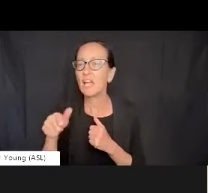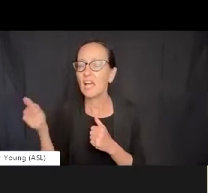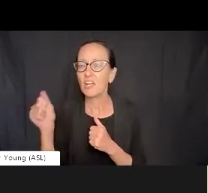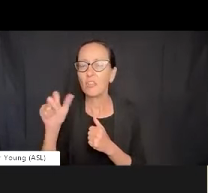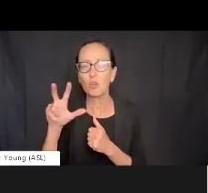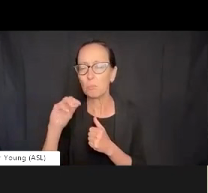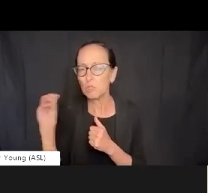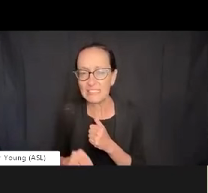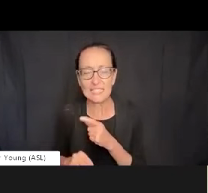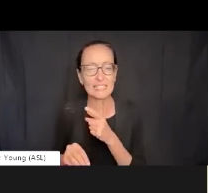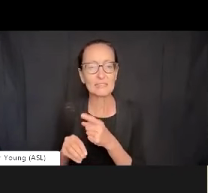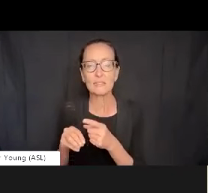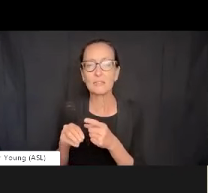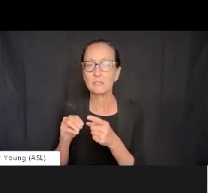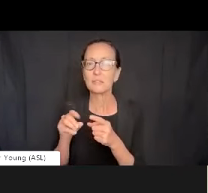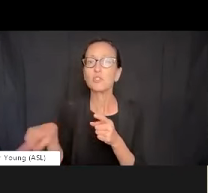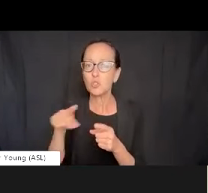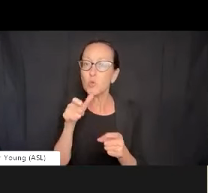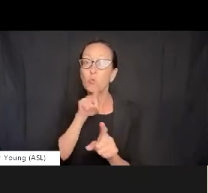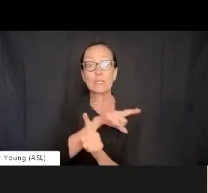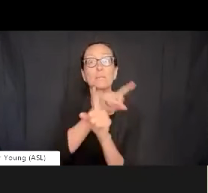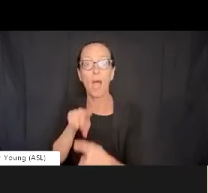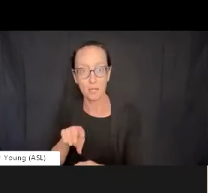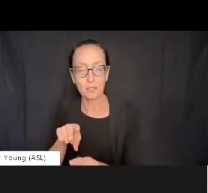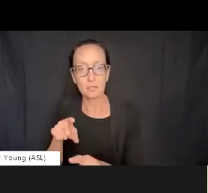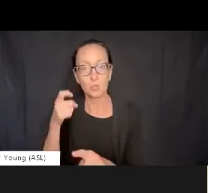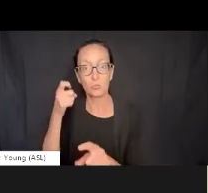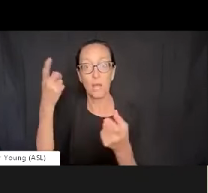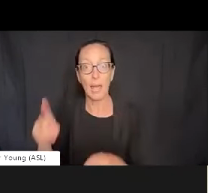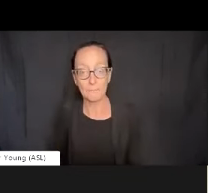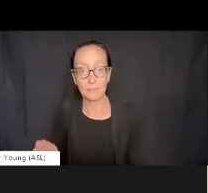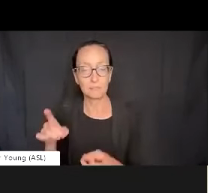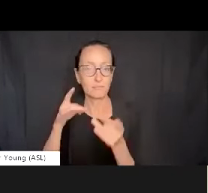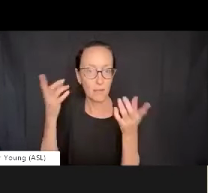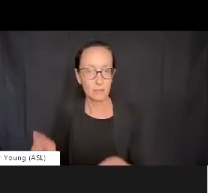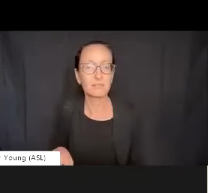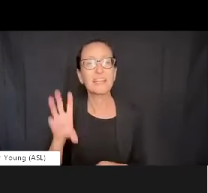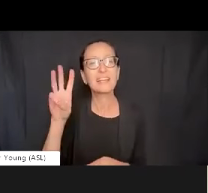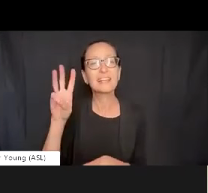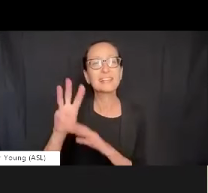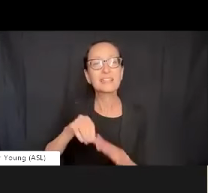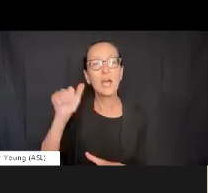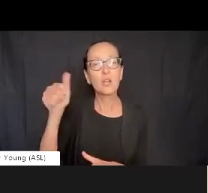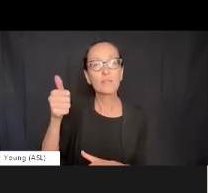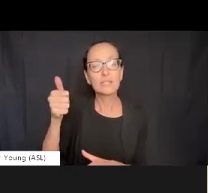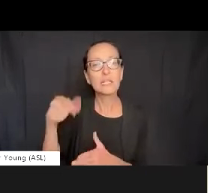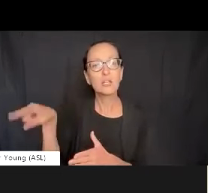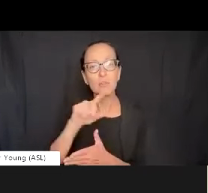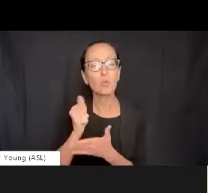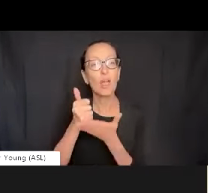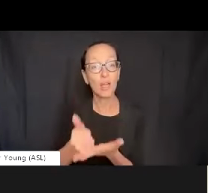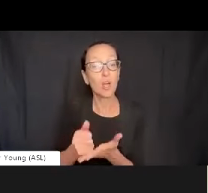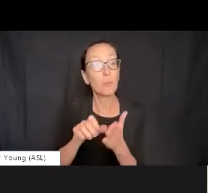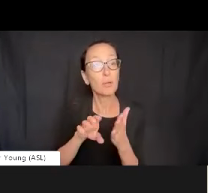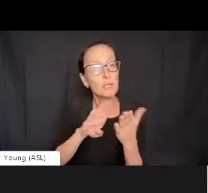professionally responded to a mass violence tragedy. And about 6 out of 10 of you have been involved in helping communities to develop